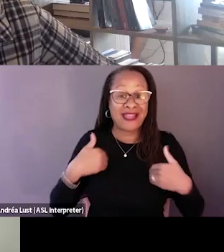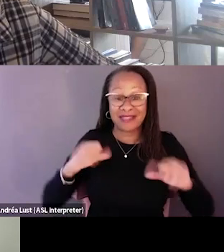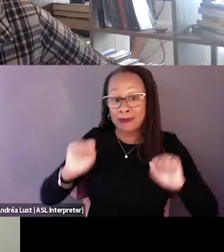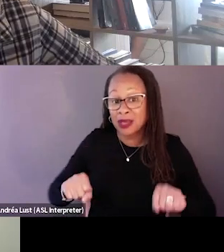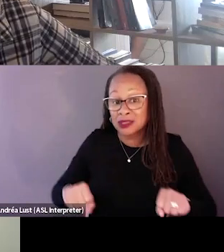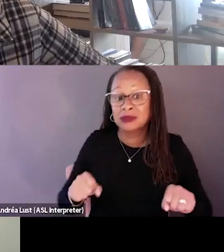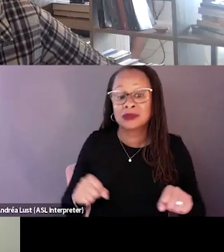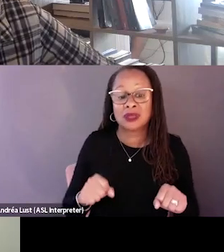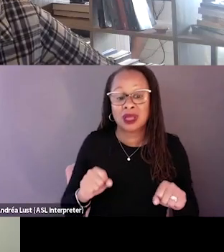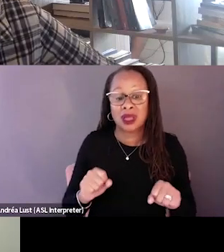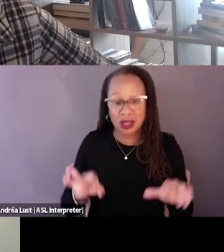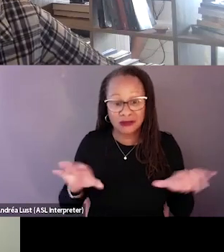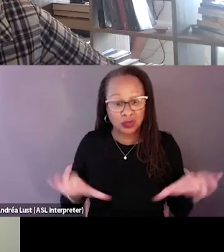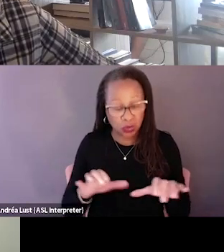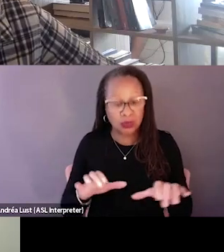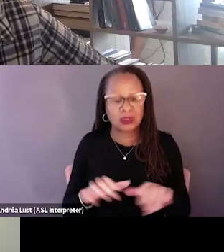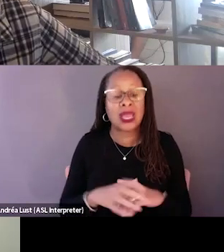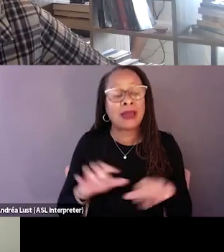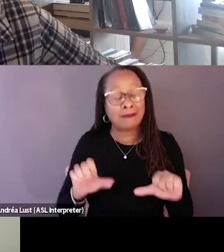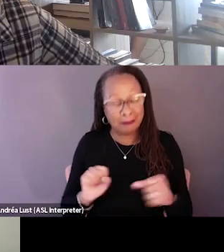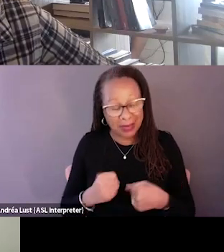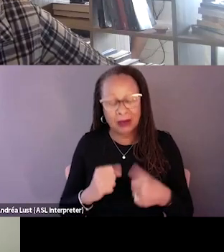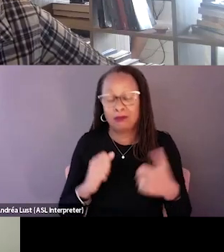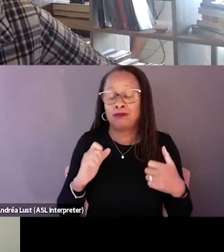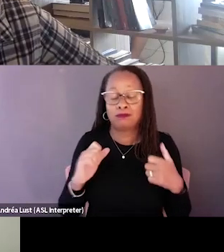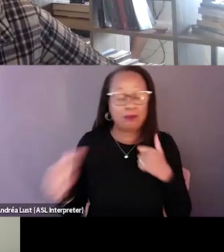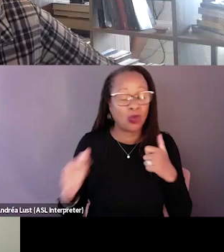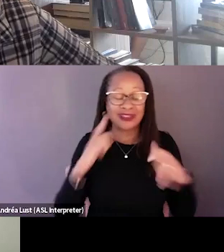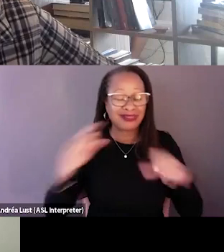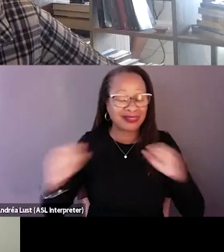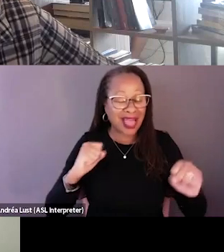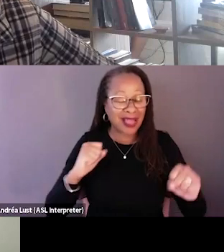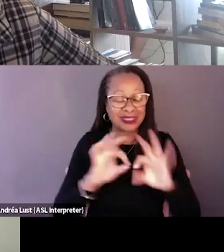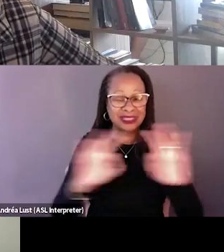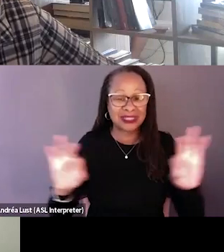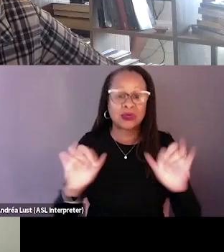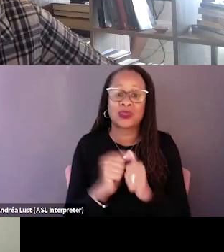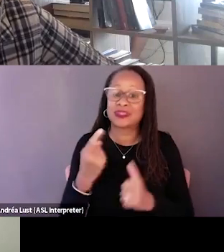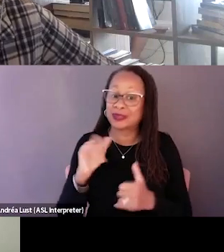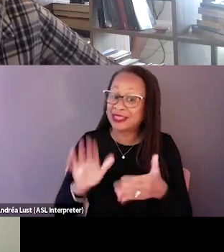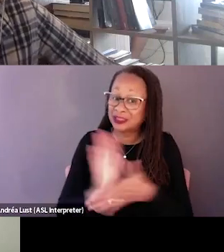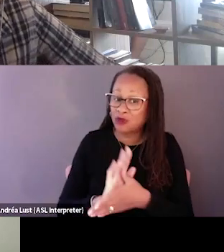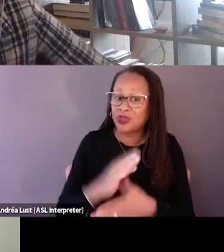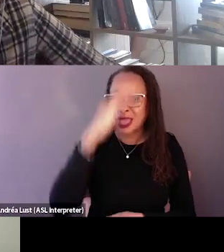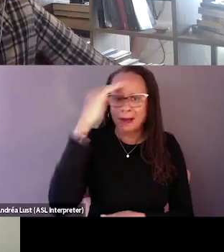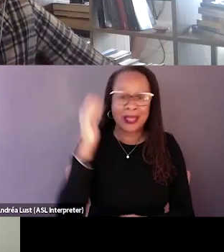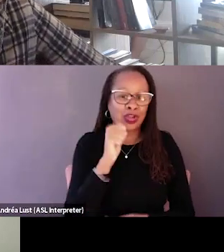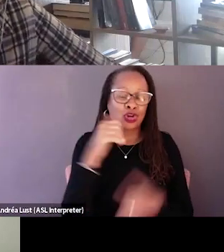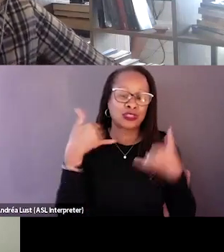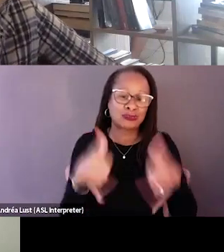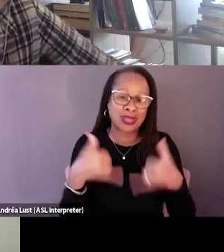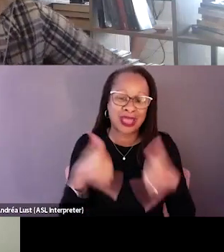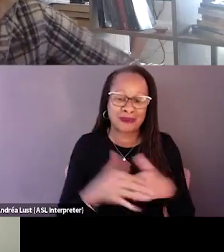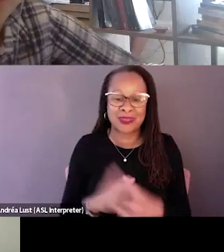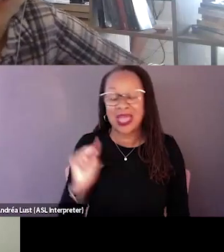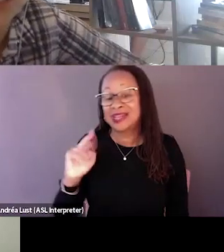of make these bold statements with something like Black Girls Play. Yeah,